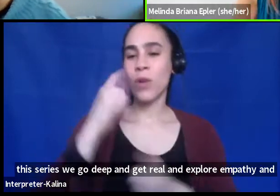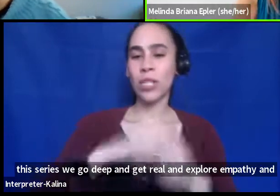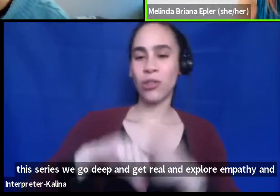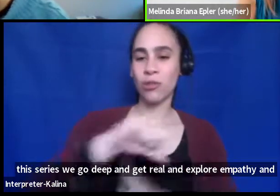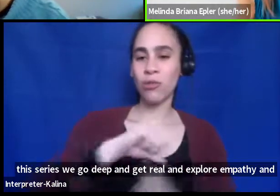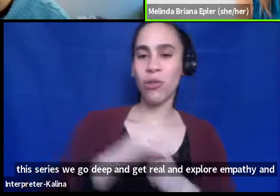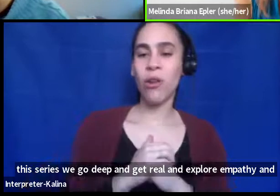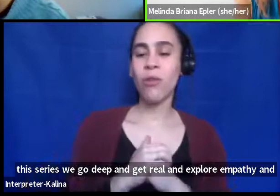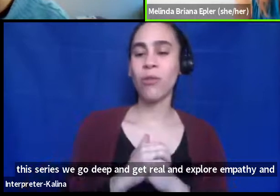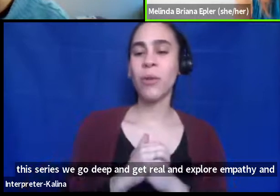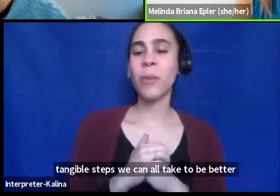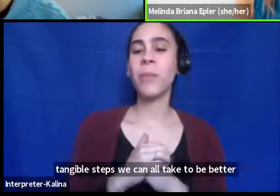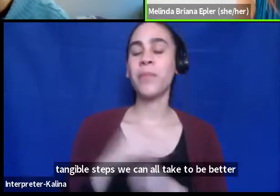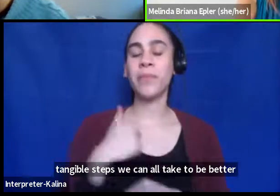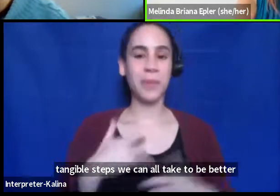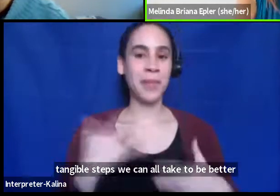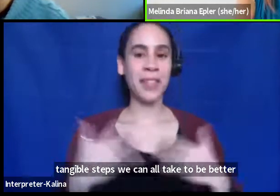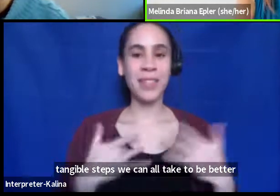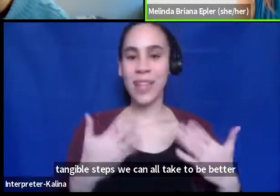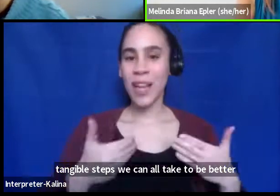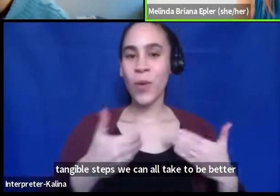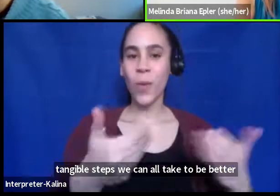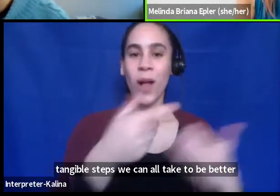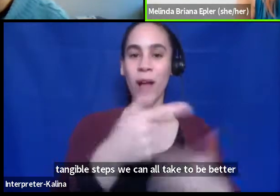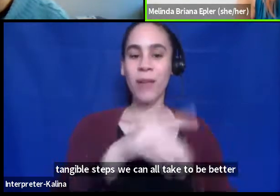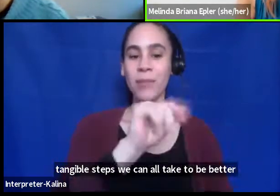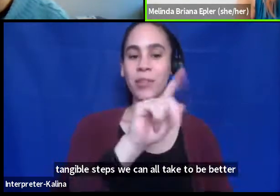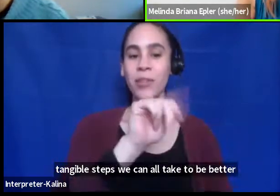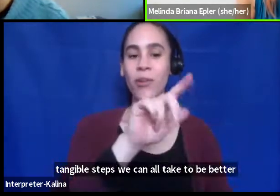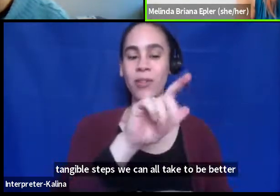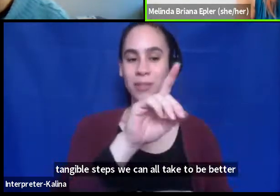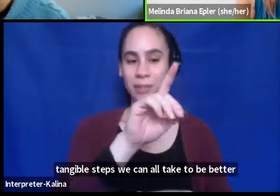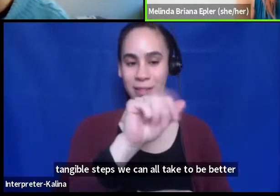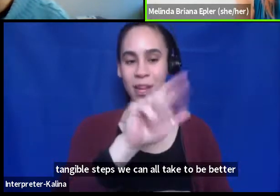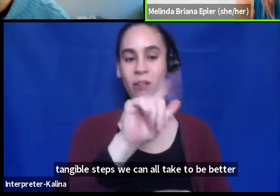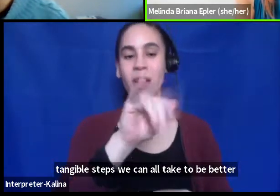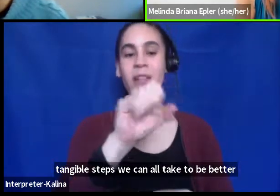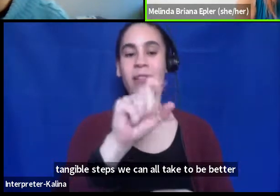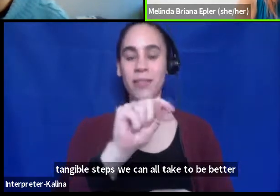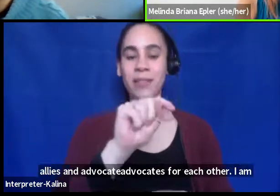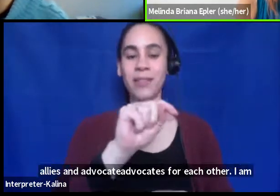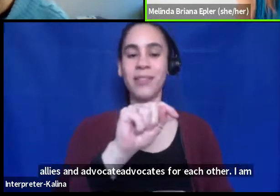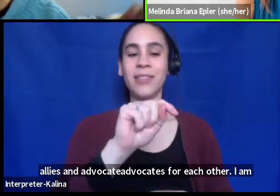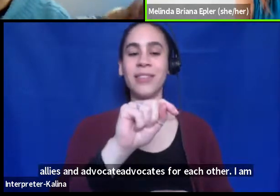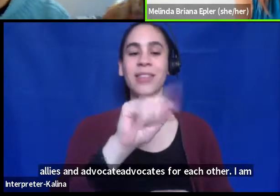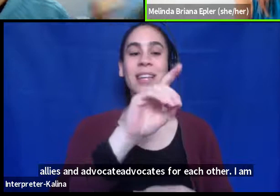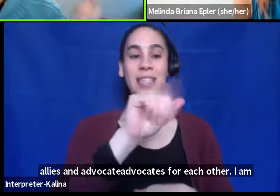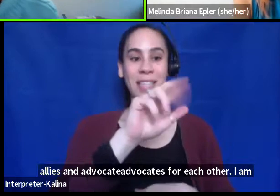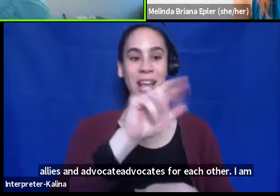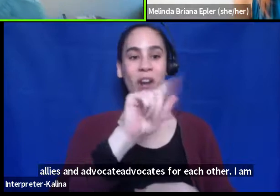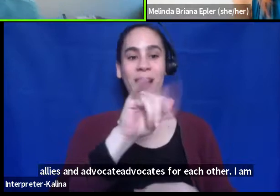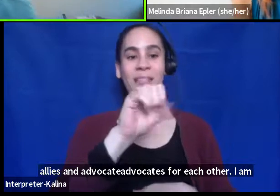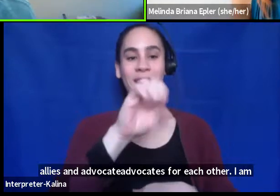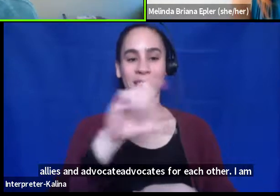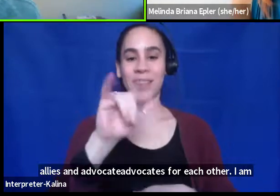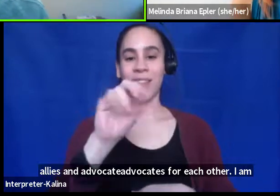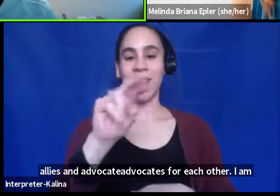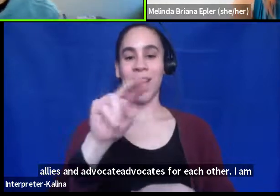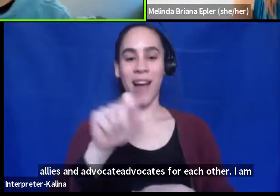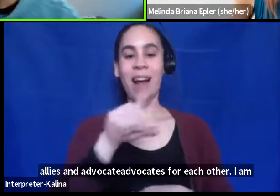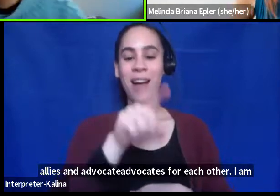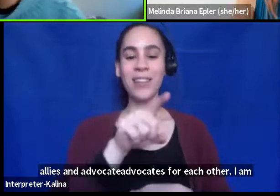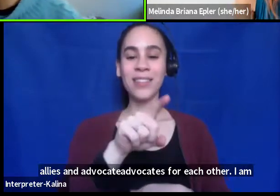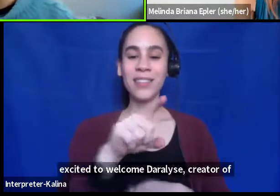to welcome Daralyse Lyons, creator of the Demystifying Diversity podcast. Thank you so much. I'm excited to